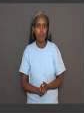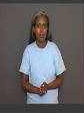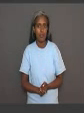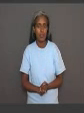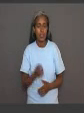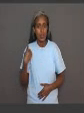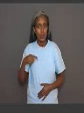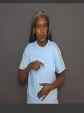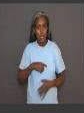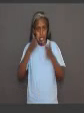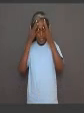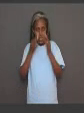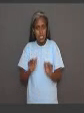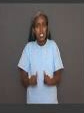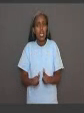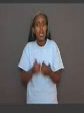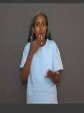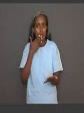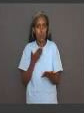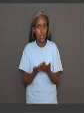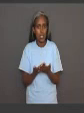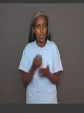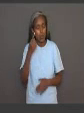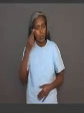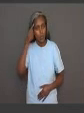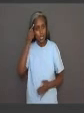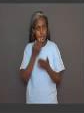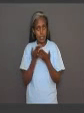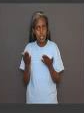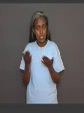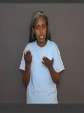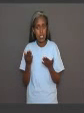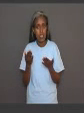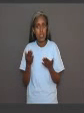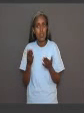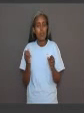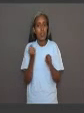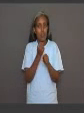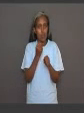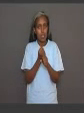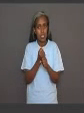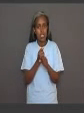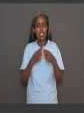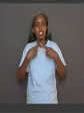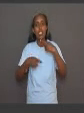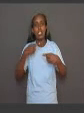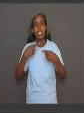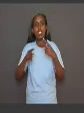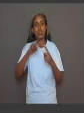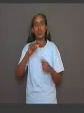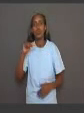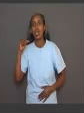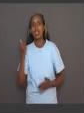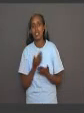We can judge how well one thing performs in relation to